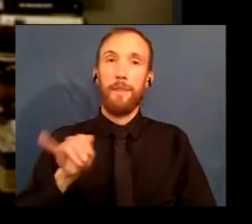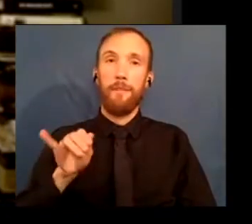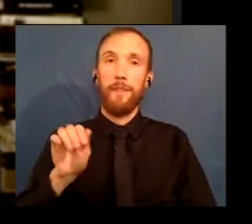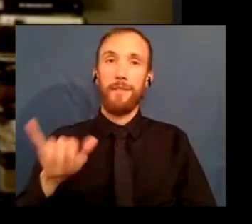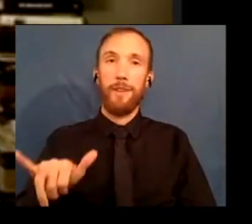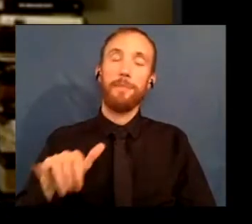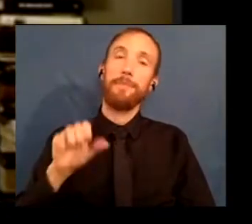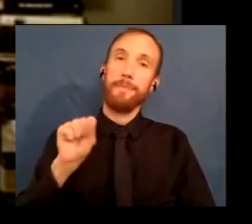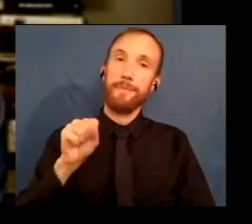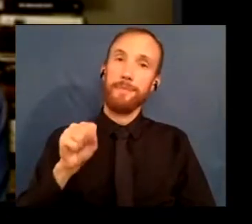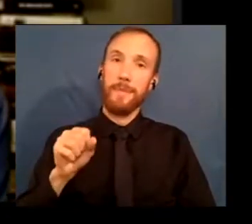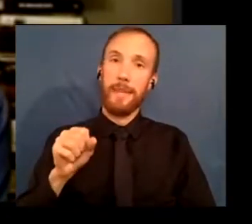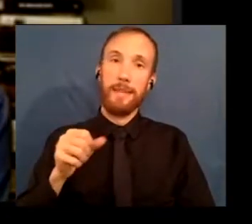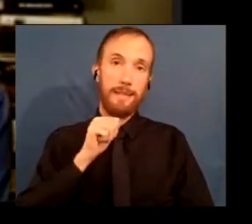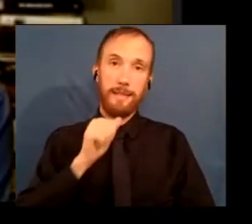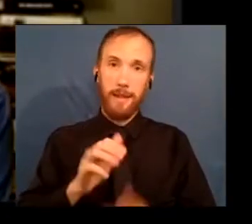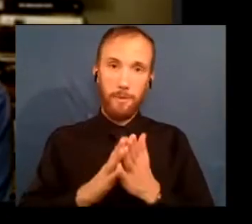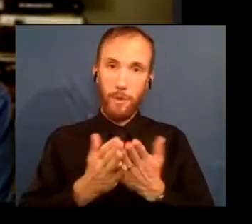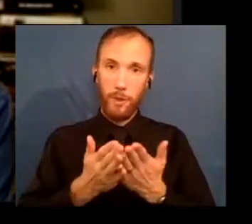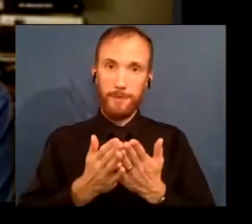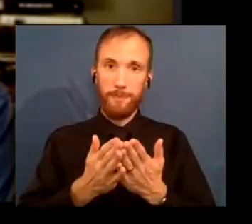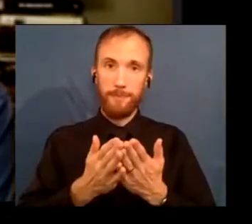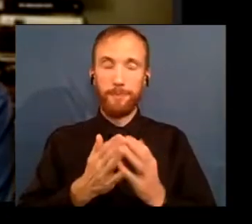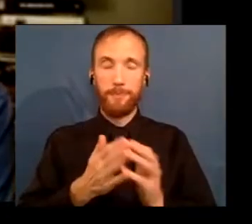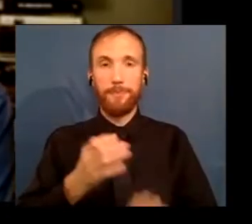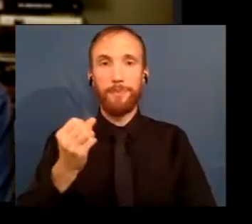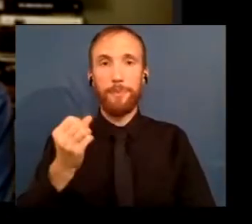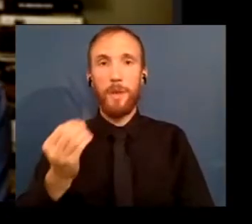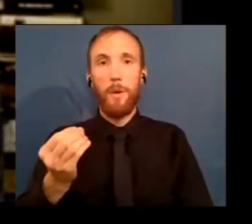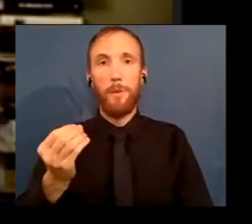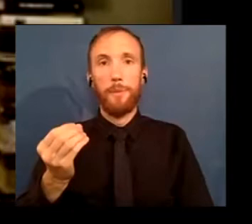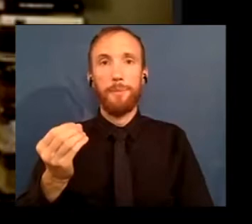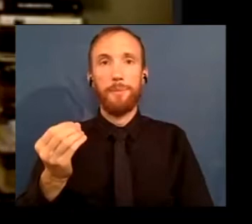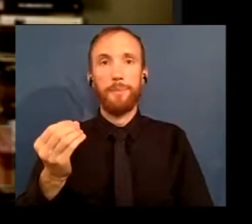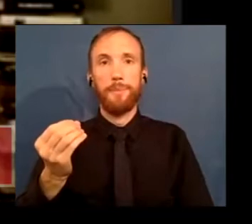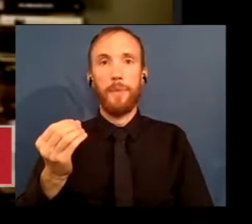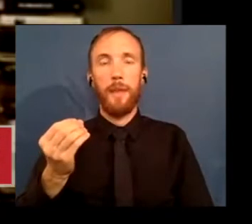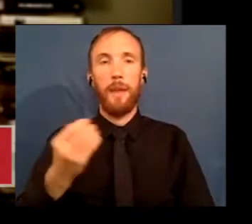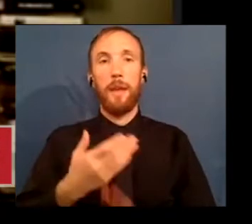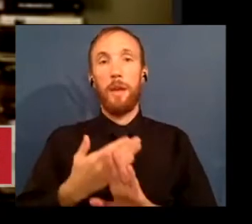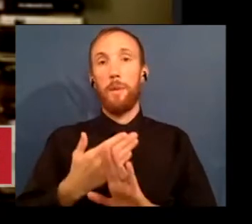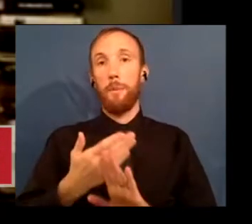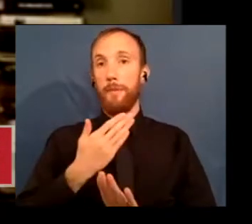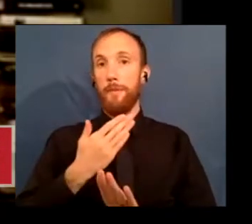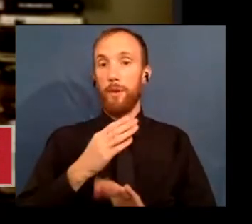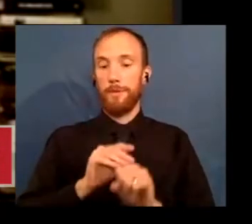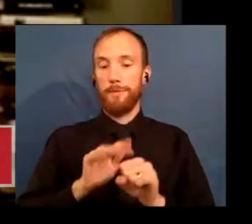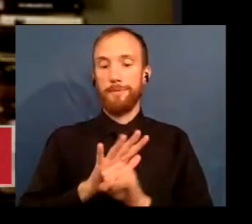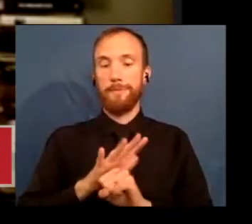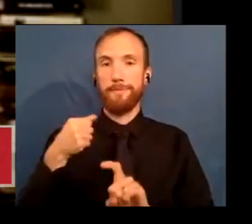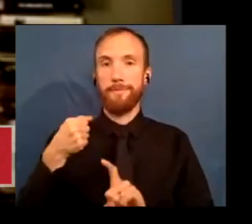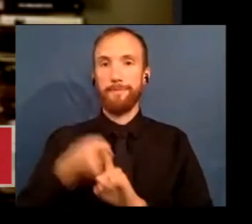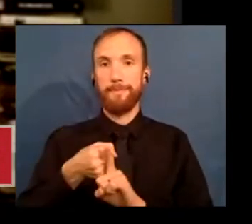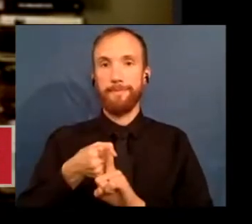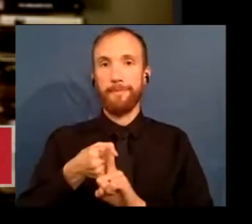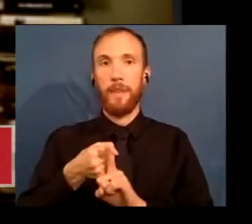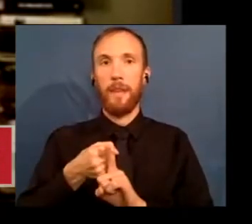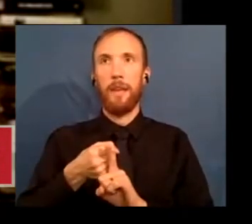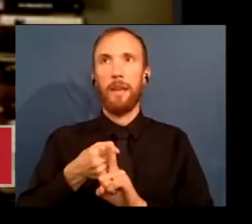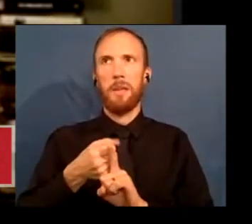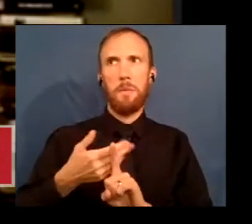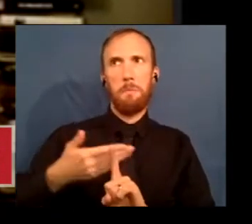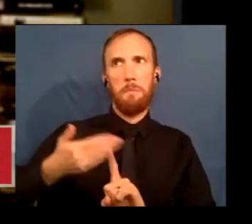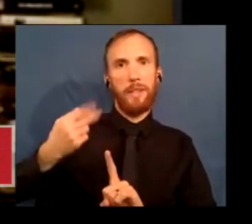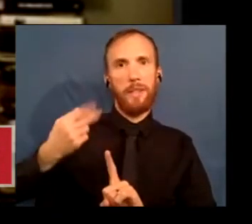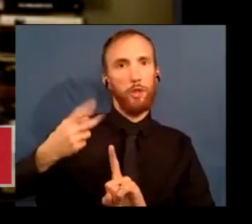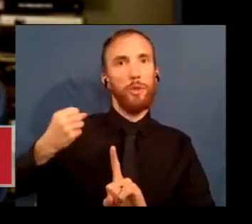that's nice. It's not a book. So, you know, before the pandemic, we had a few, over the last 2 years, we had a